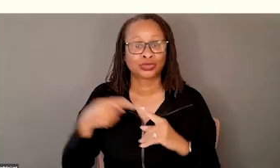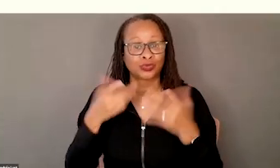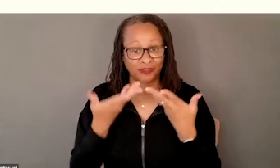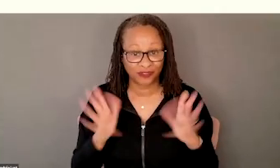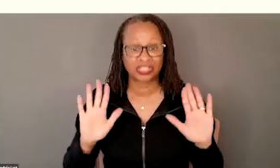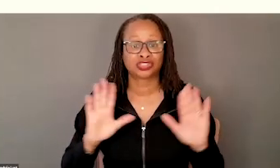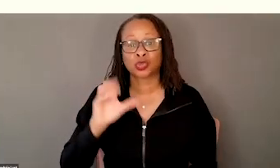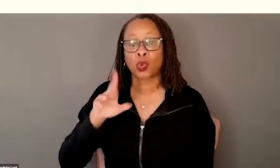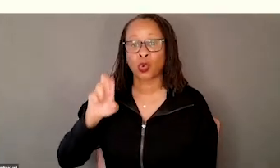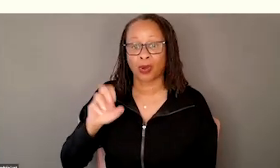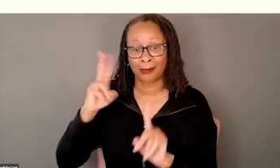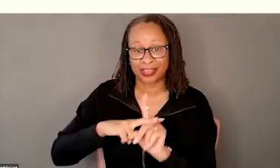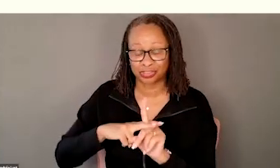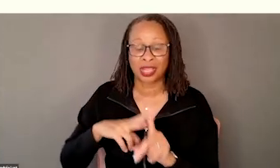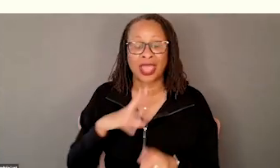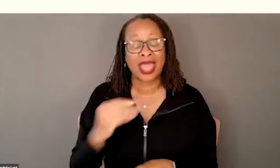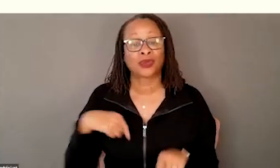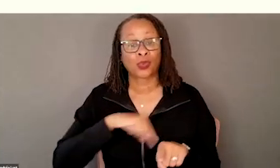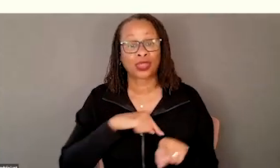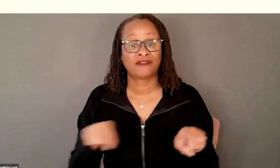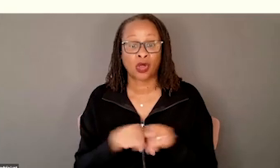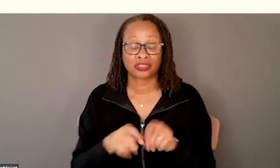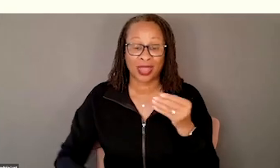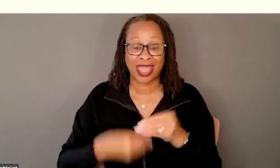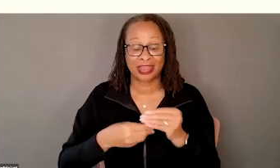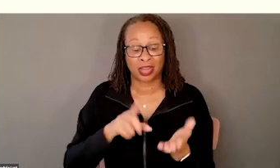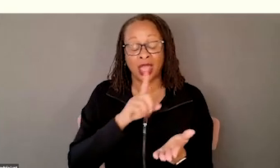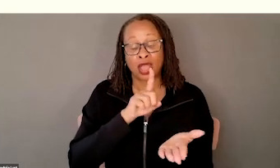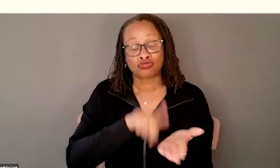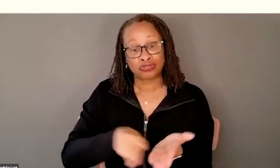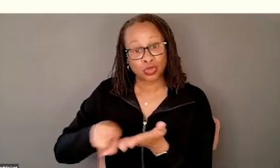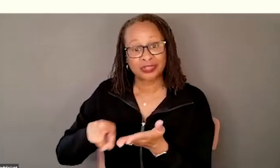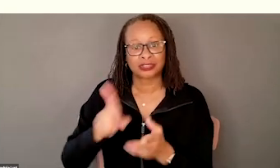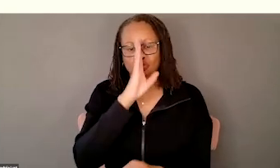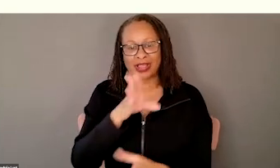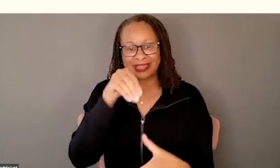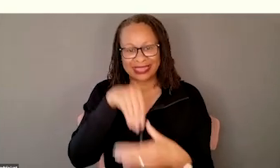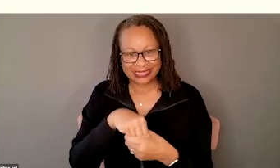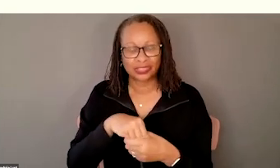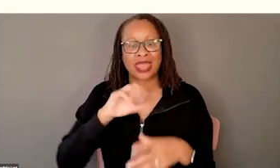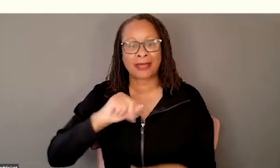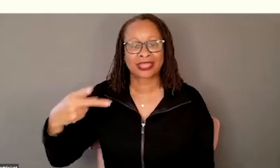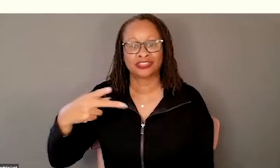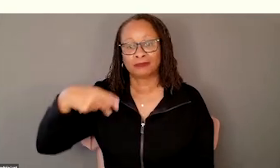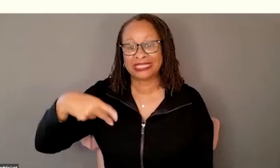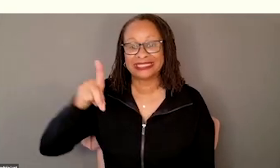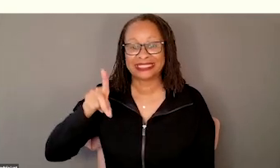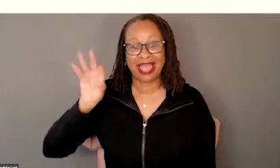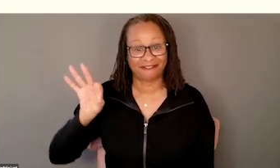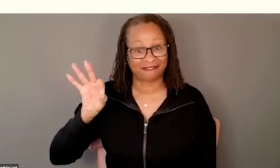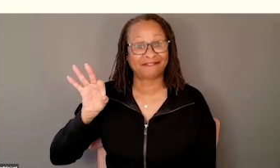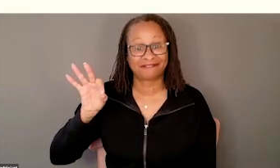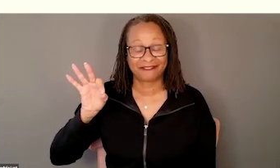core application. And we've also added resources directly into the application PDF and the questions. So